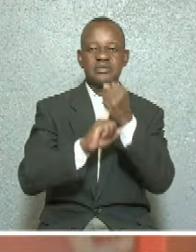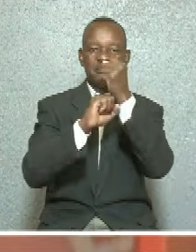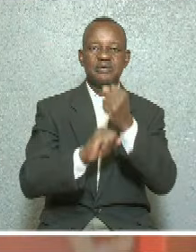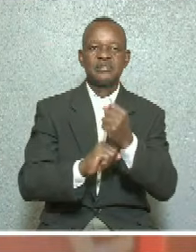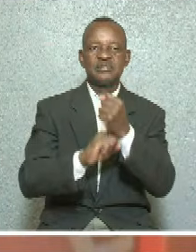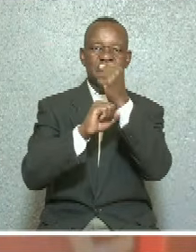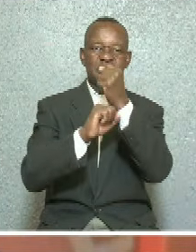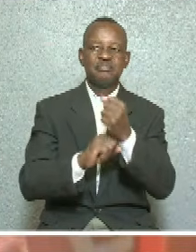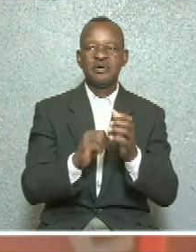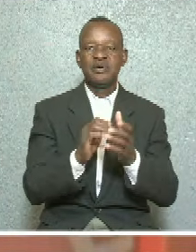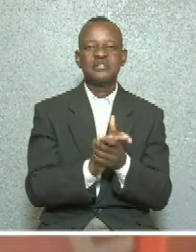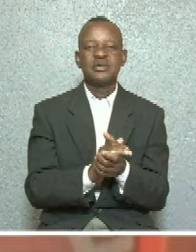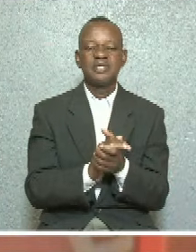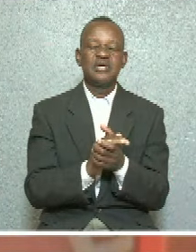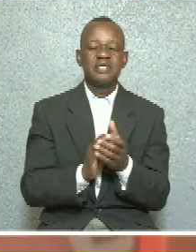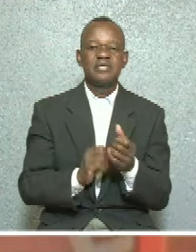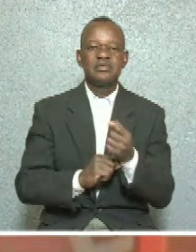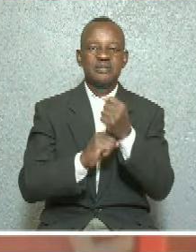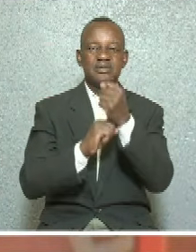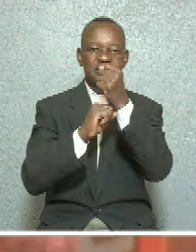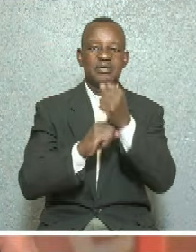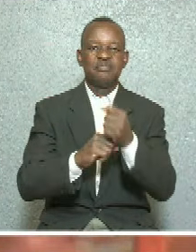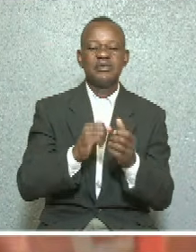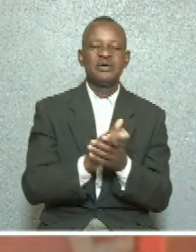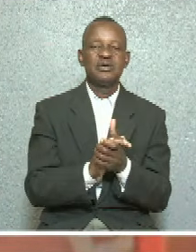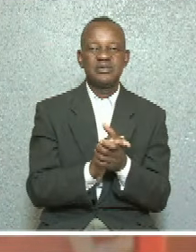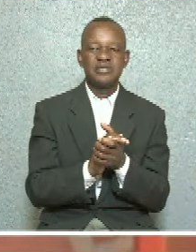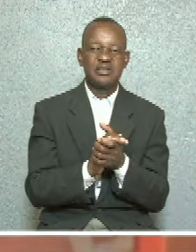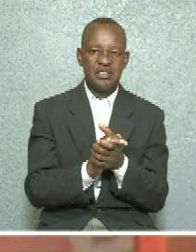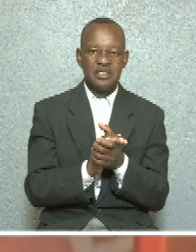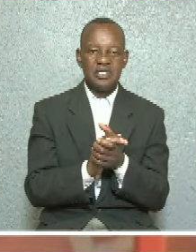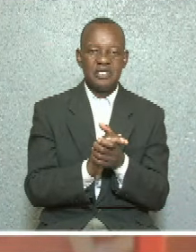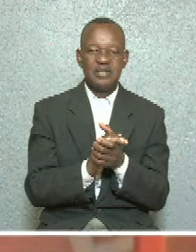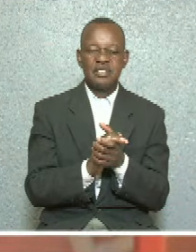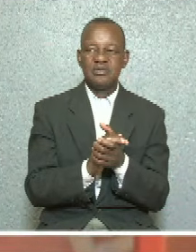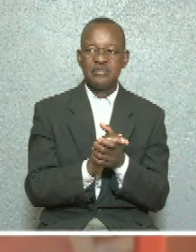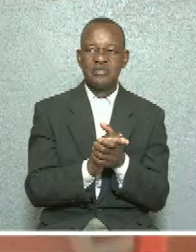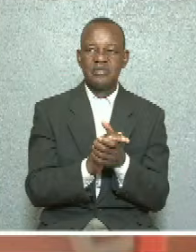and so forth to the movement. There were people who were physically,